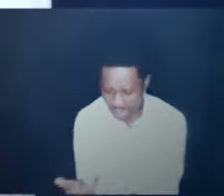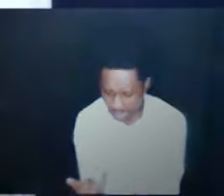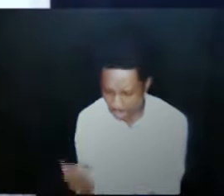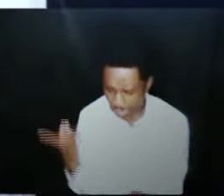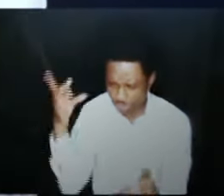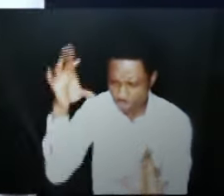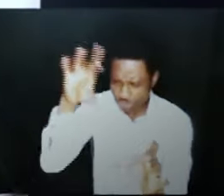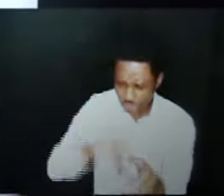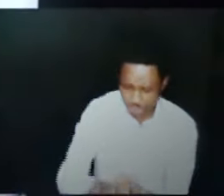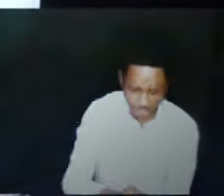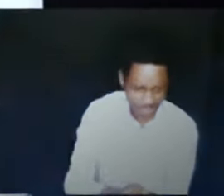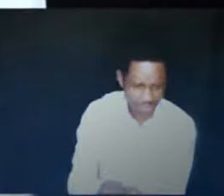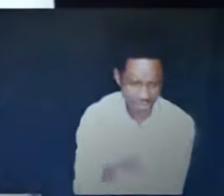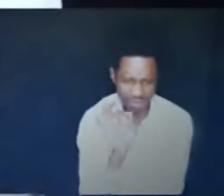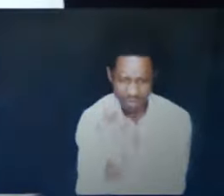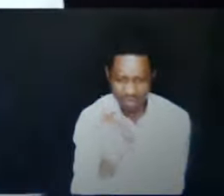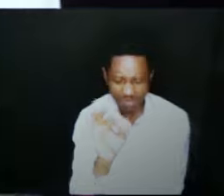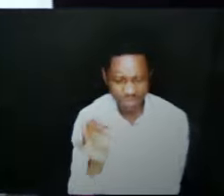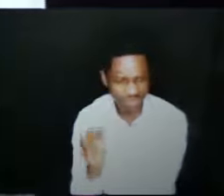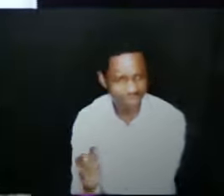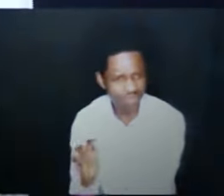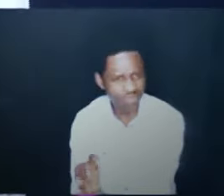to destroy.